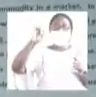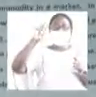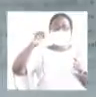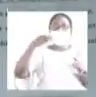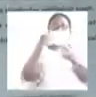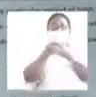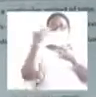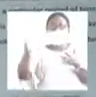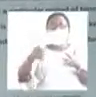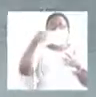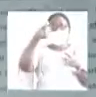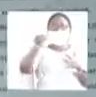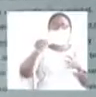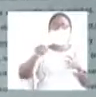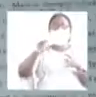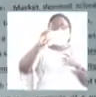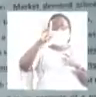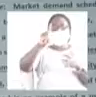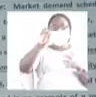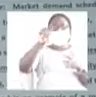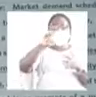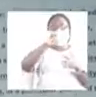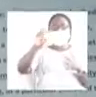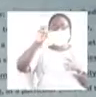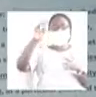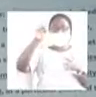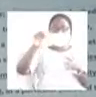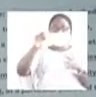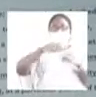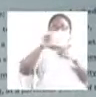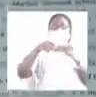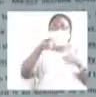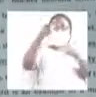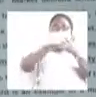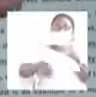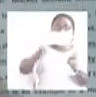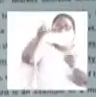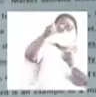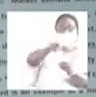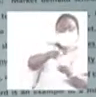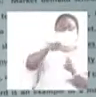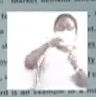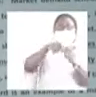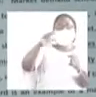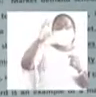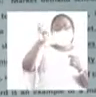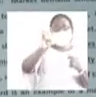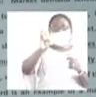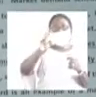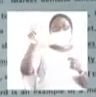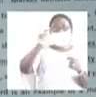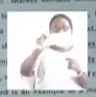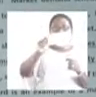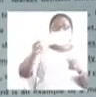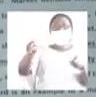dozens. And that's Mr. Ben's demand is in consonance with the law of demand,